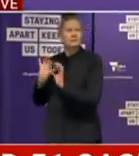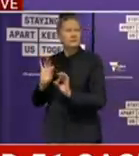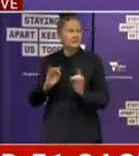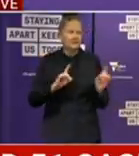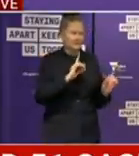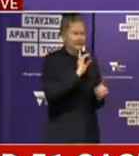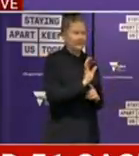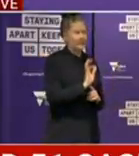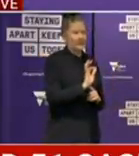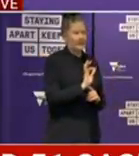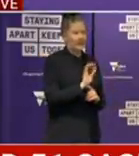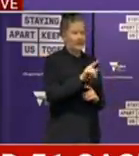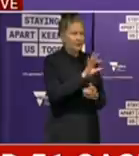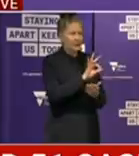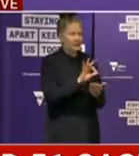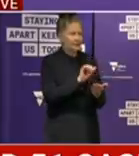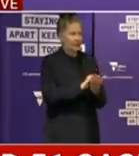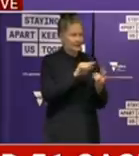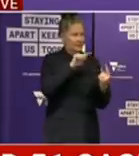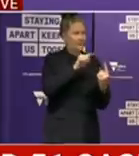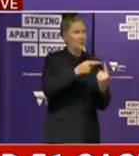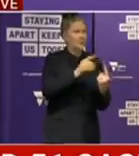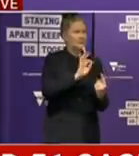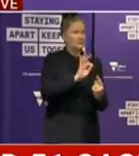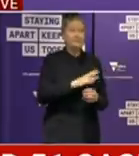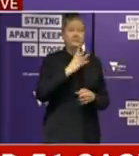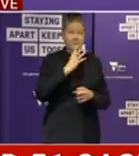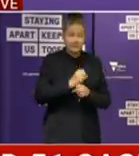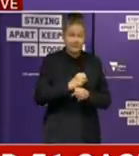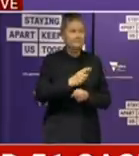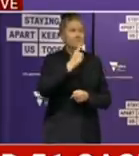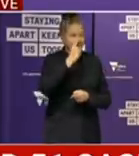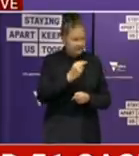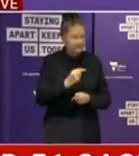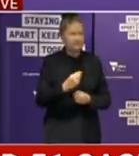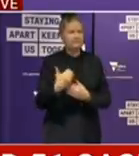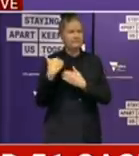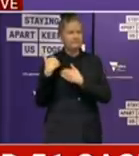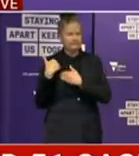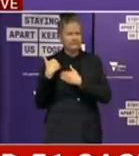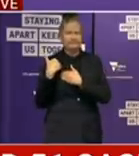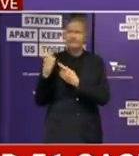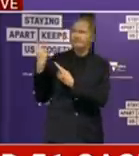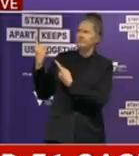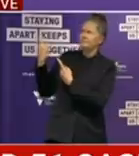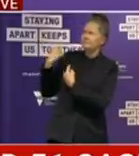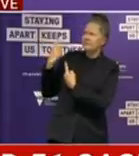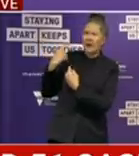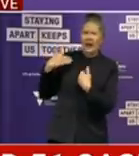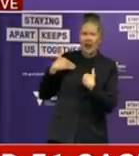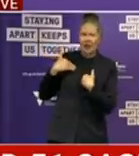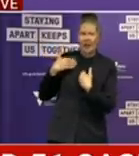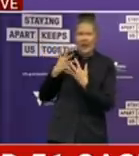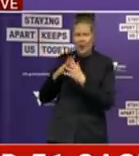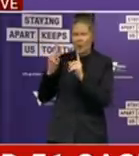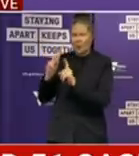the issue. The government reserves the right to make decisions to operationalise advice from the Chief Health Officer. The notion that the